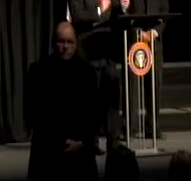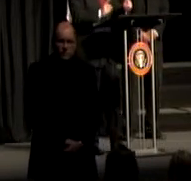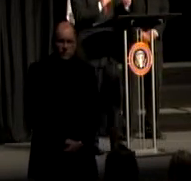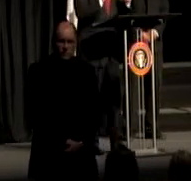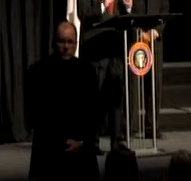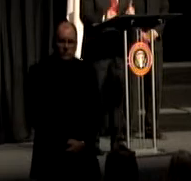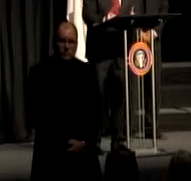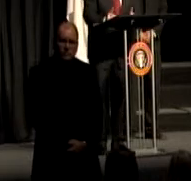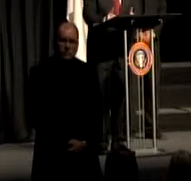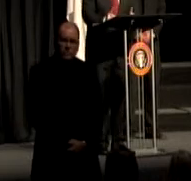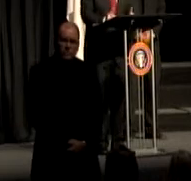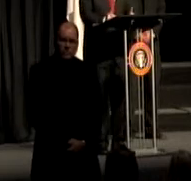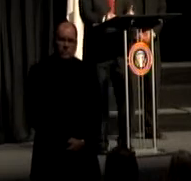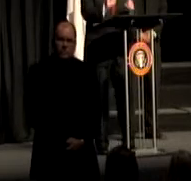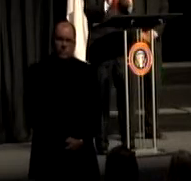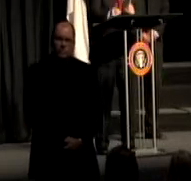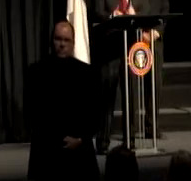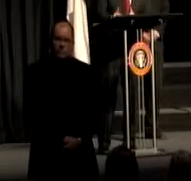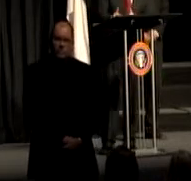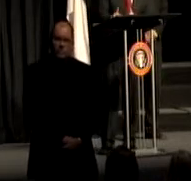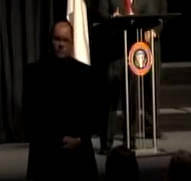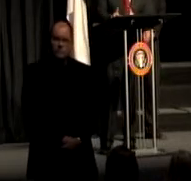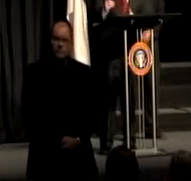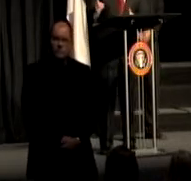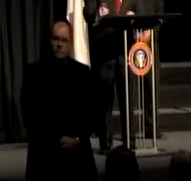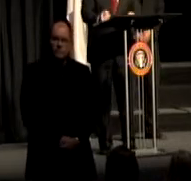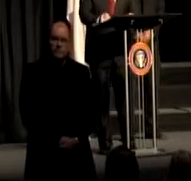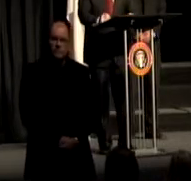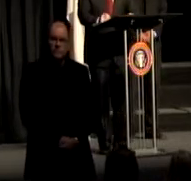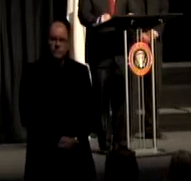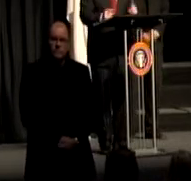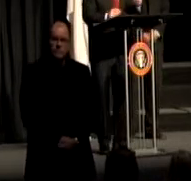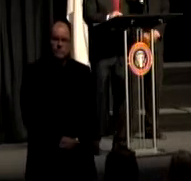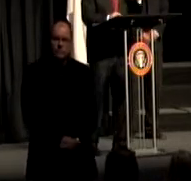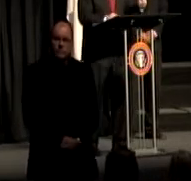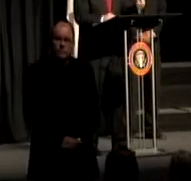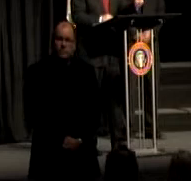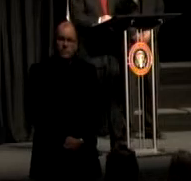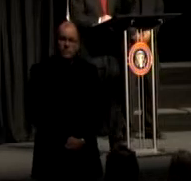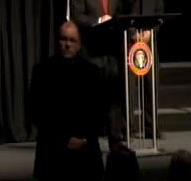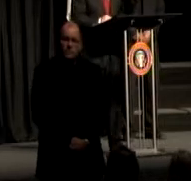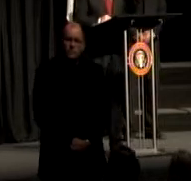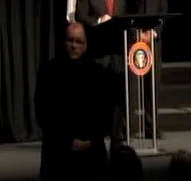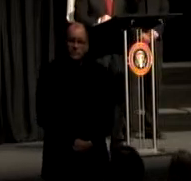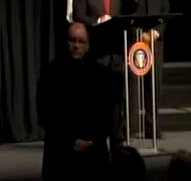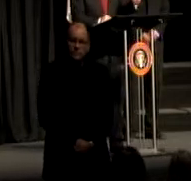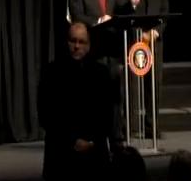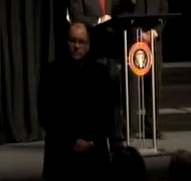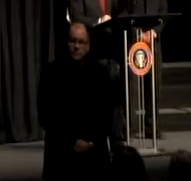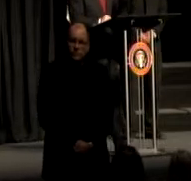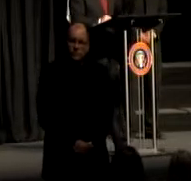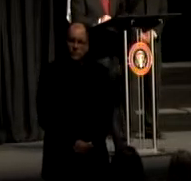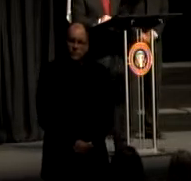and I want to be consumed for people not for debt I want God to bless our church